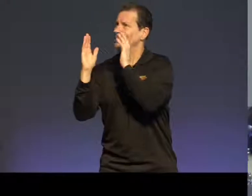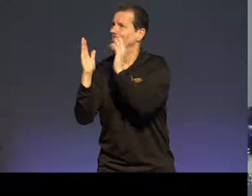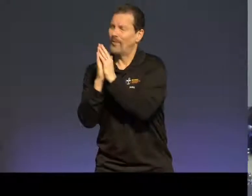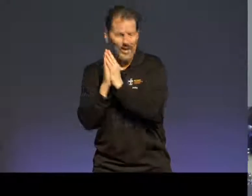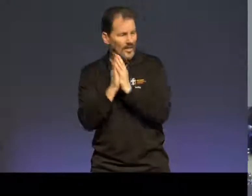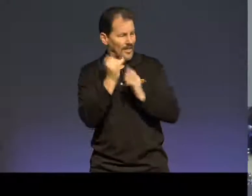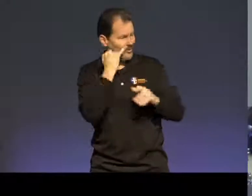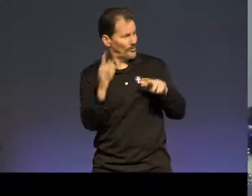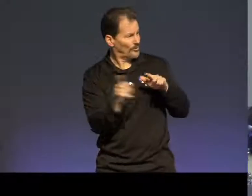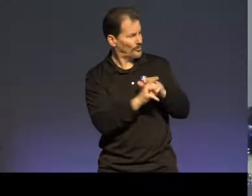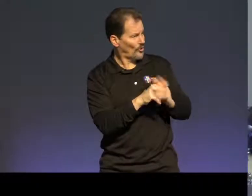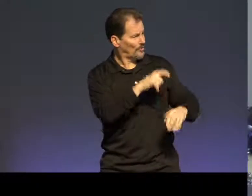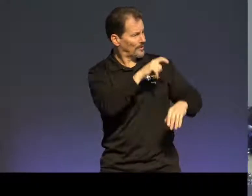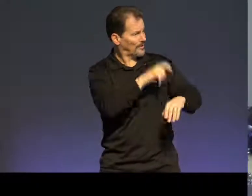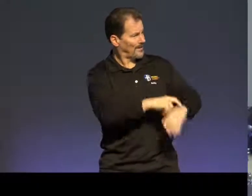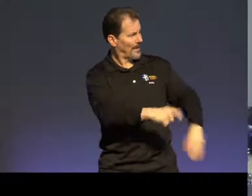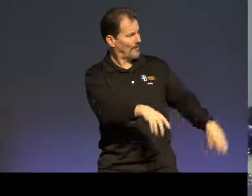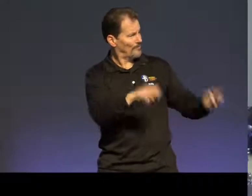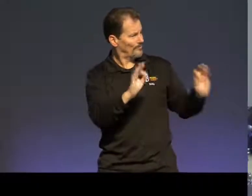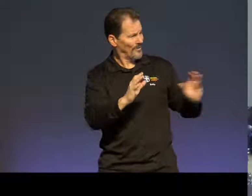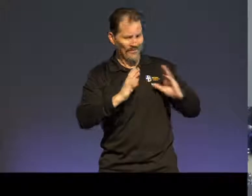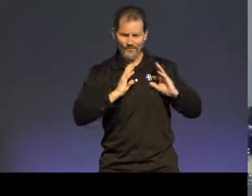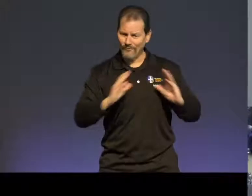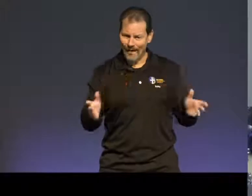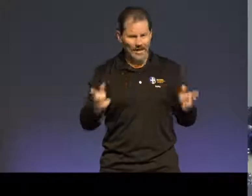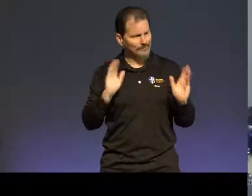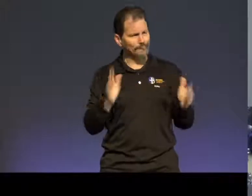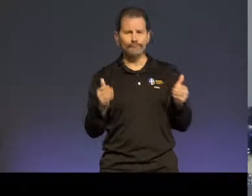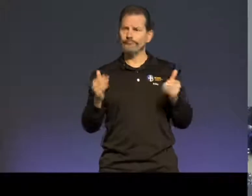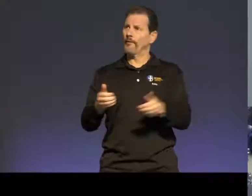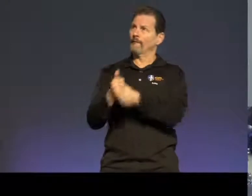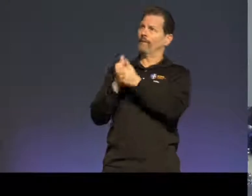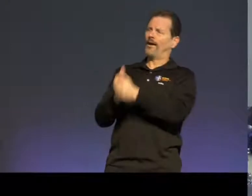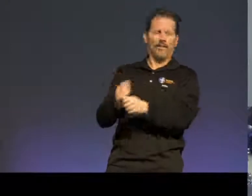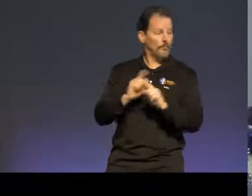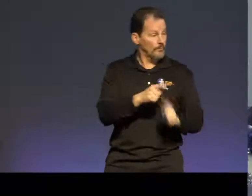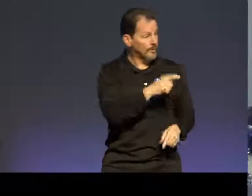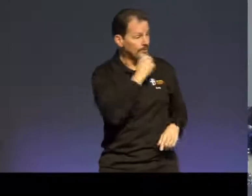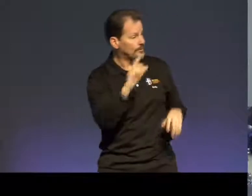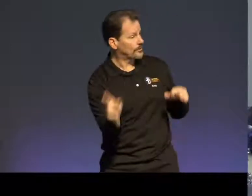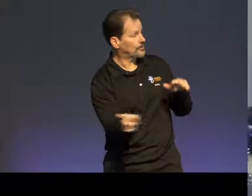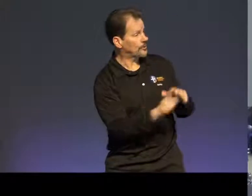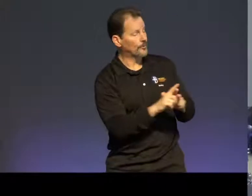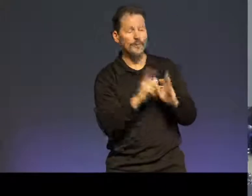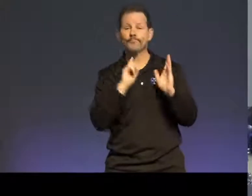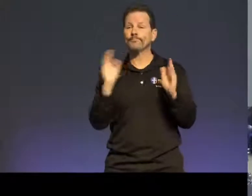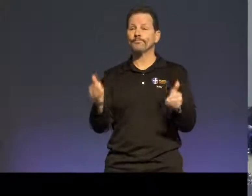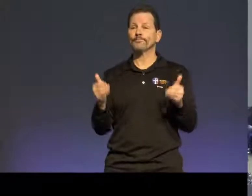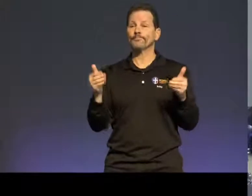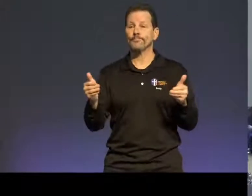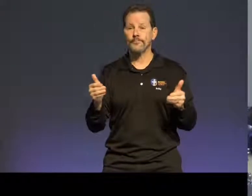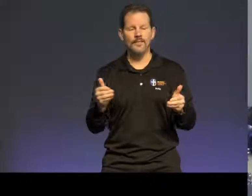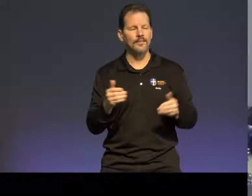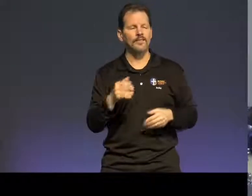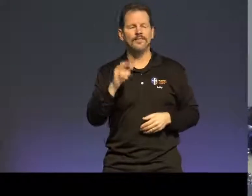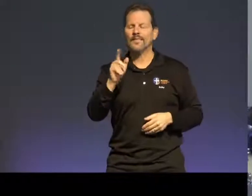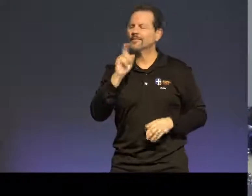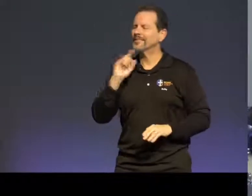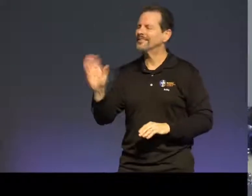done. You didn't do this because you were worried about, you hadn't sought God. You did this out of fear of what was coming your